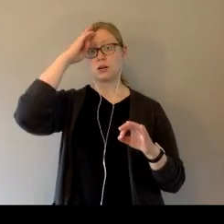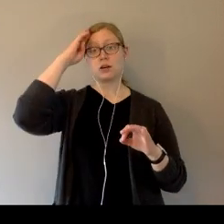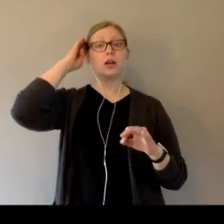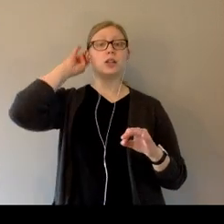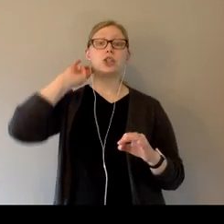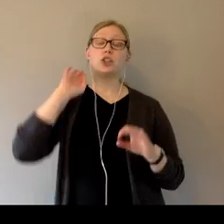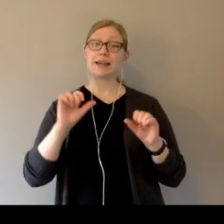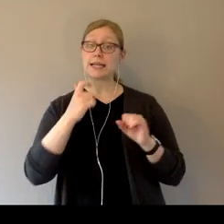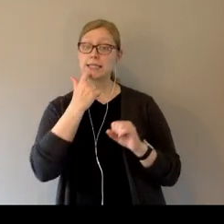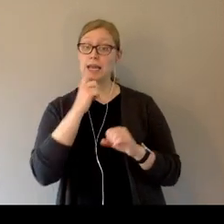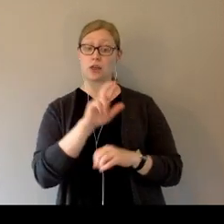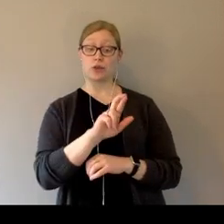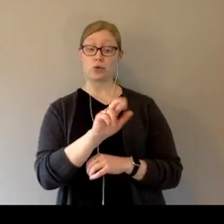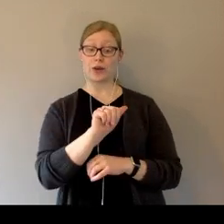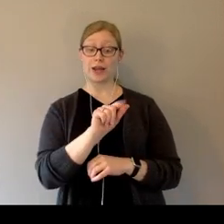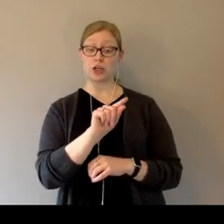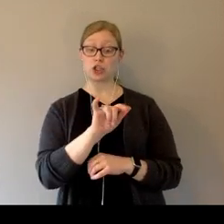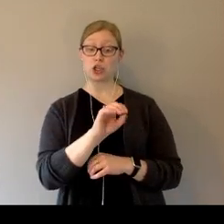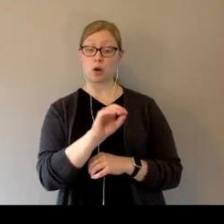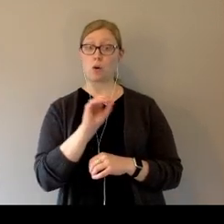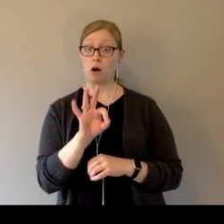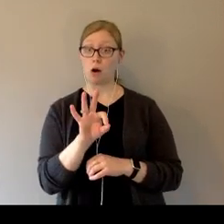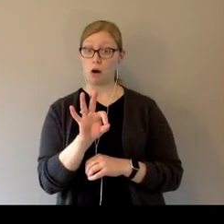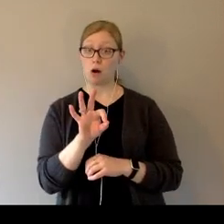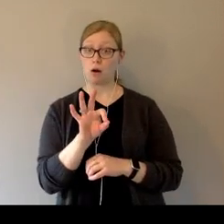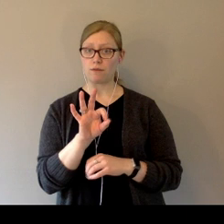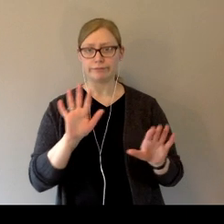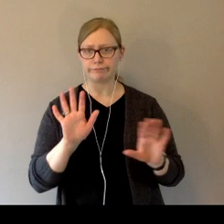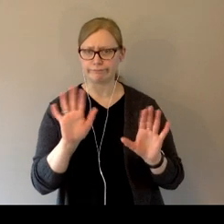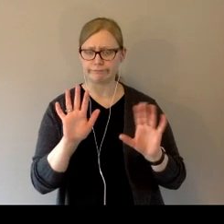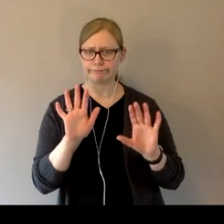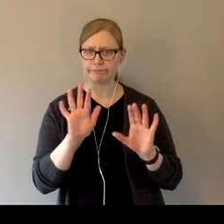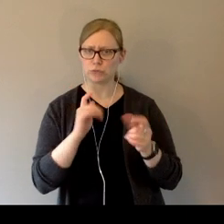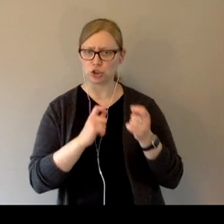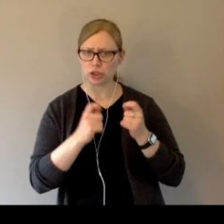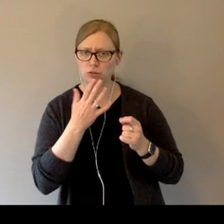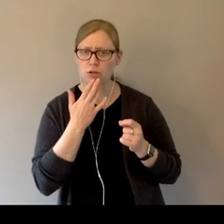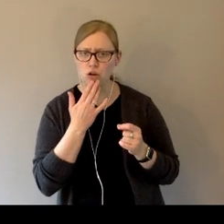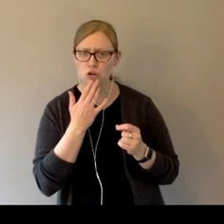the ratio of, let's use the right color.